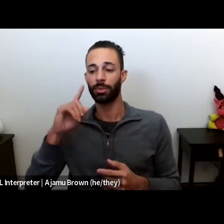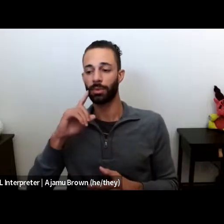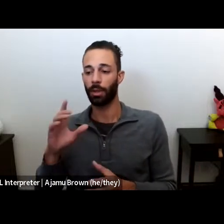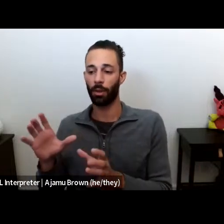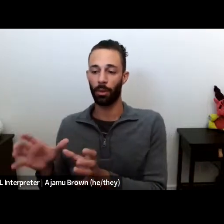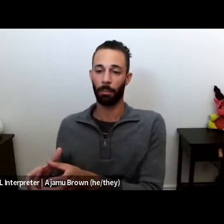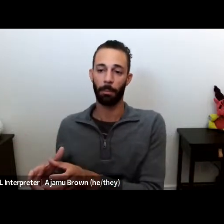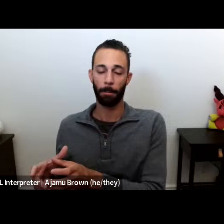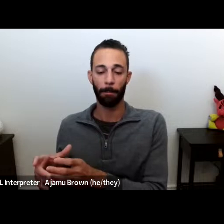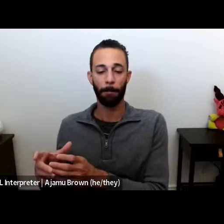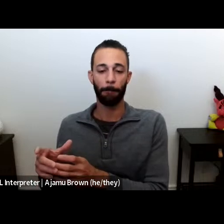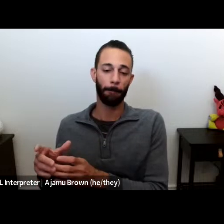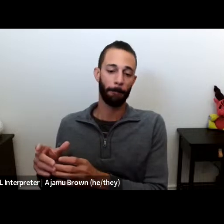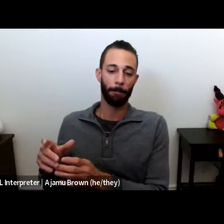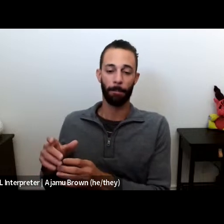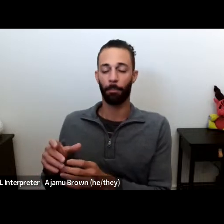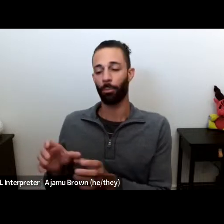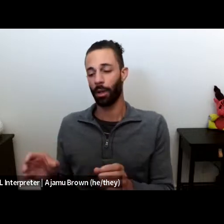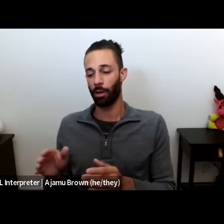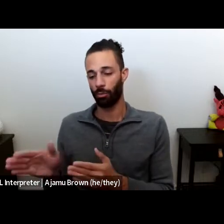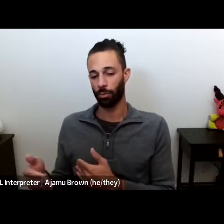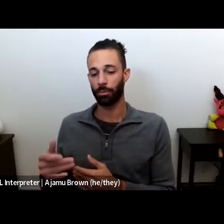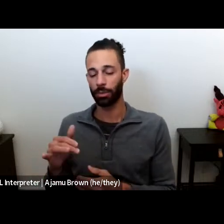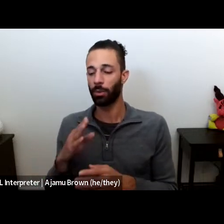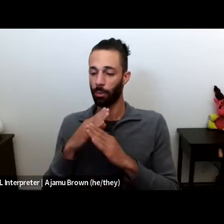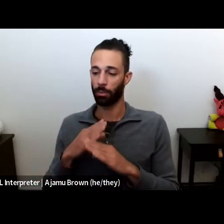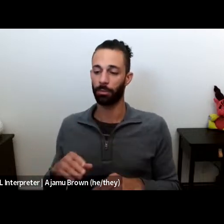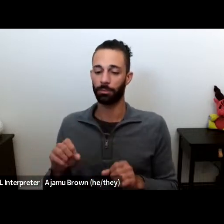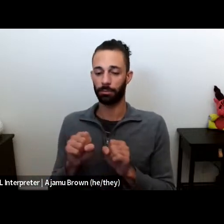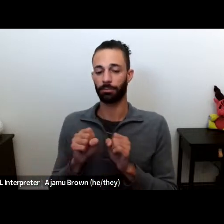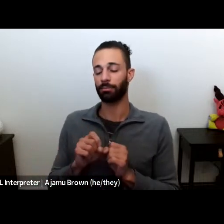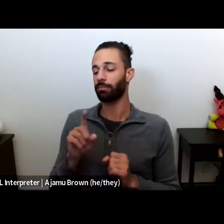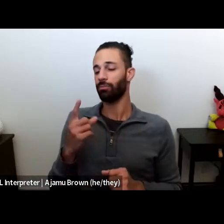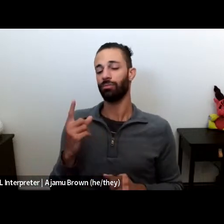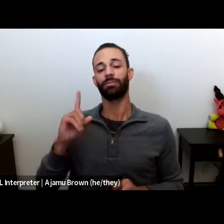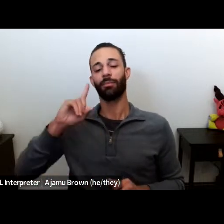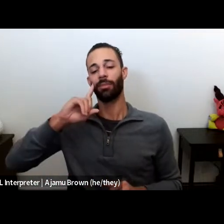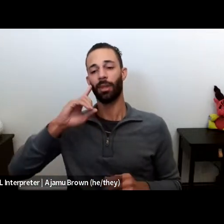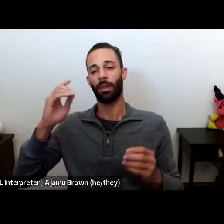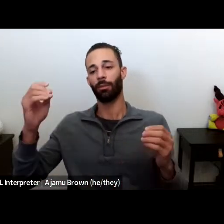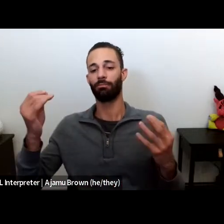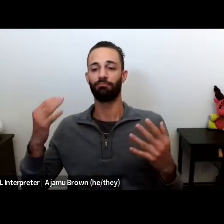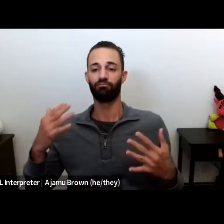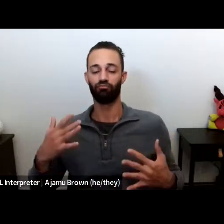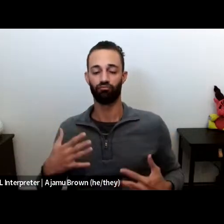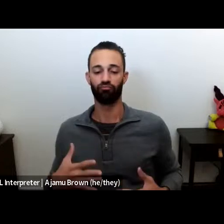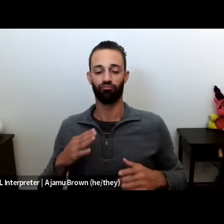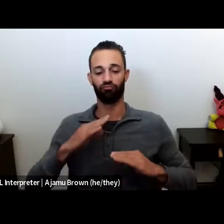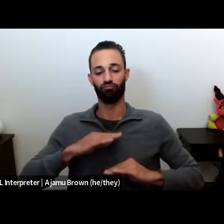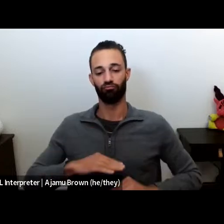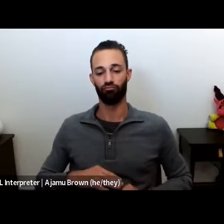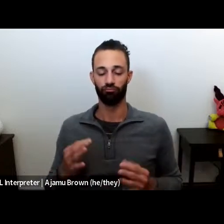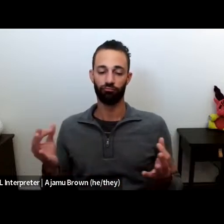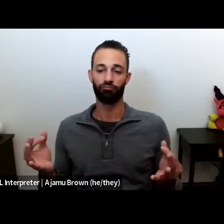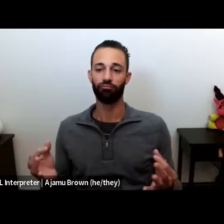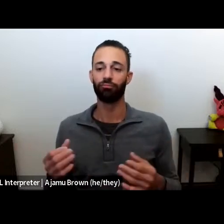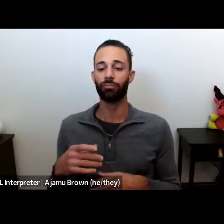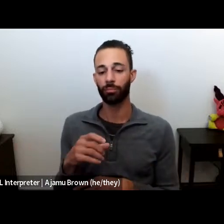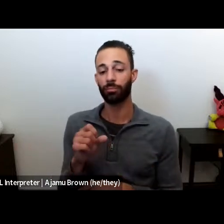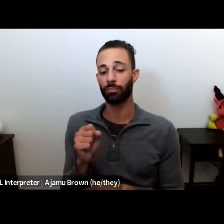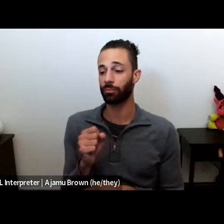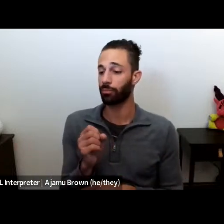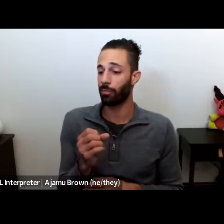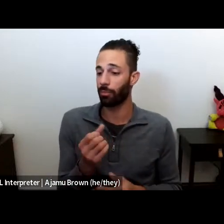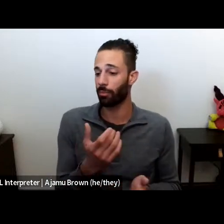of holding the space, and it's going to be a quiet space with just the sound bath. So I hope folks are excited, prepared,